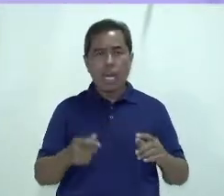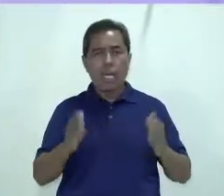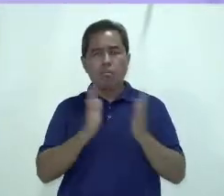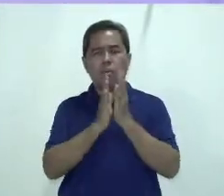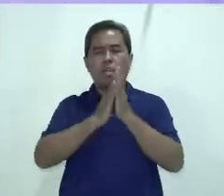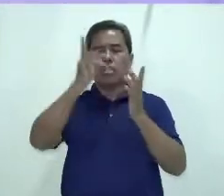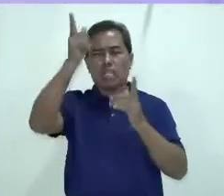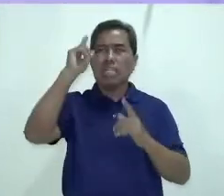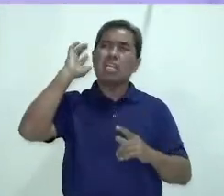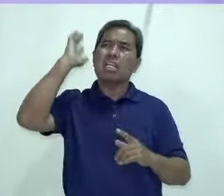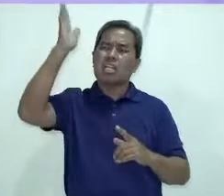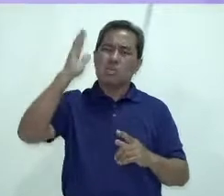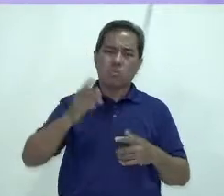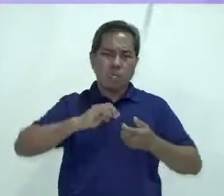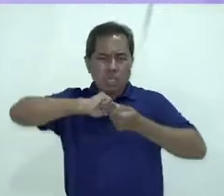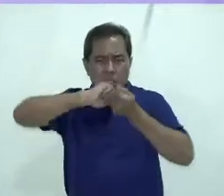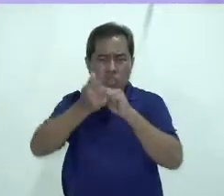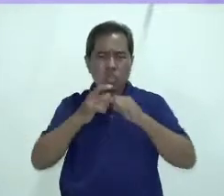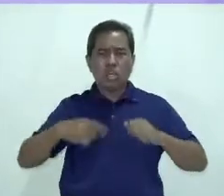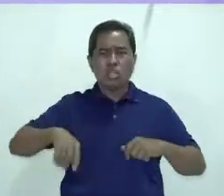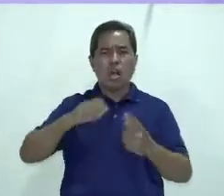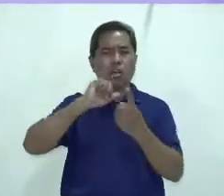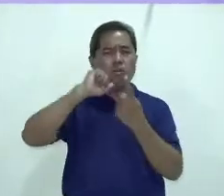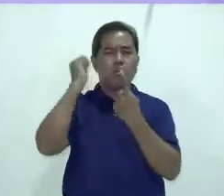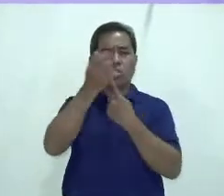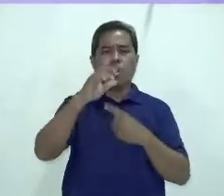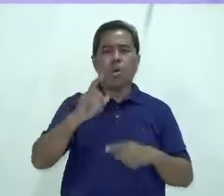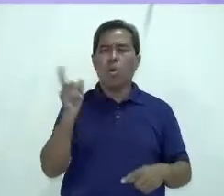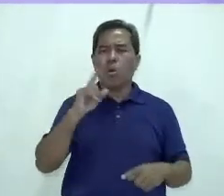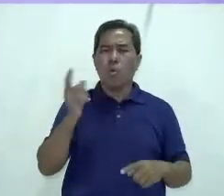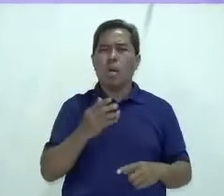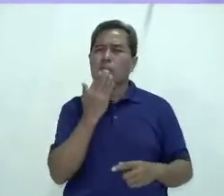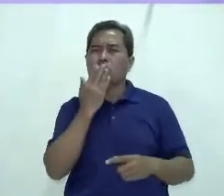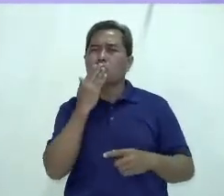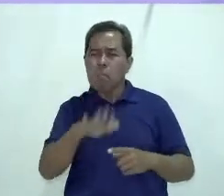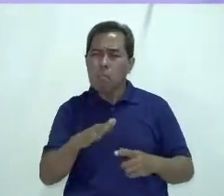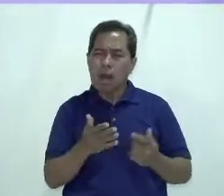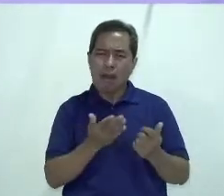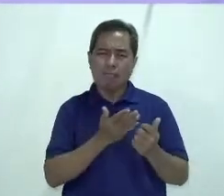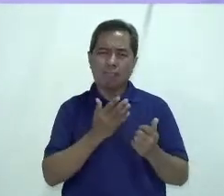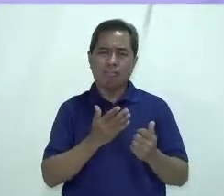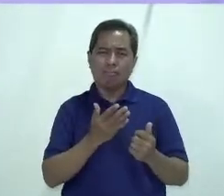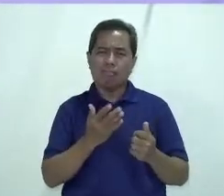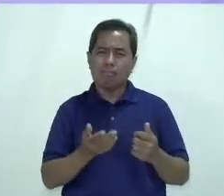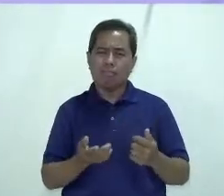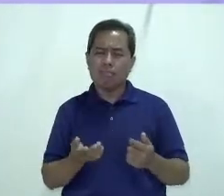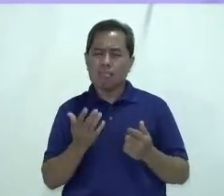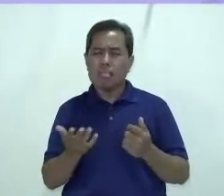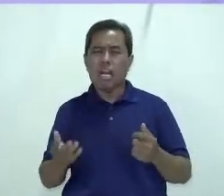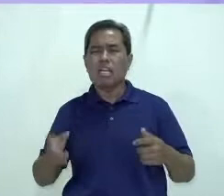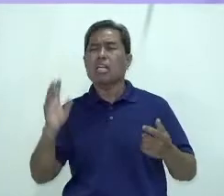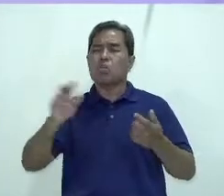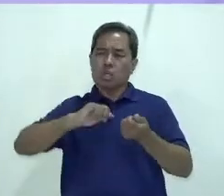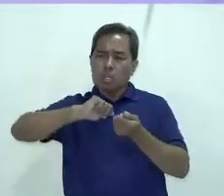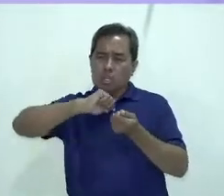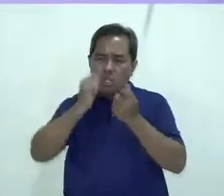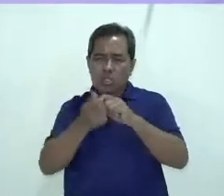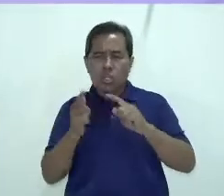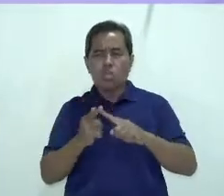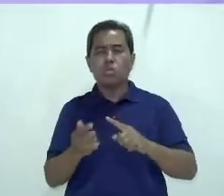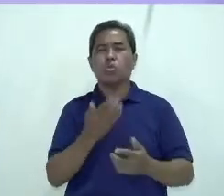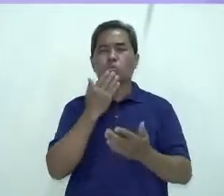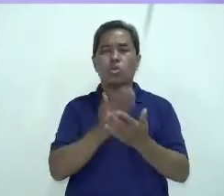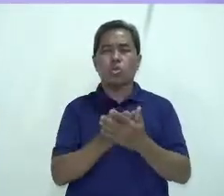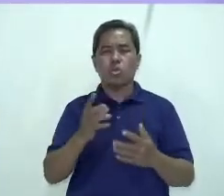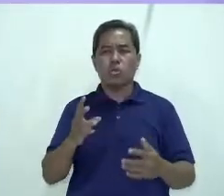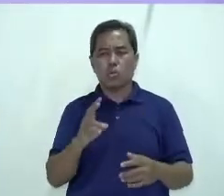circumstances. What seems to be negative, what seems to be bad, He will turn for good as we take time to do